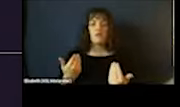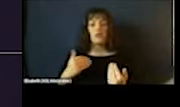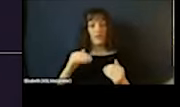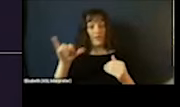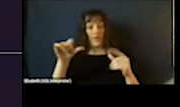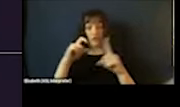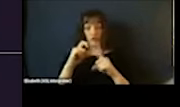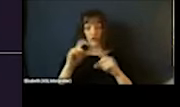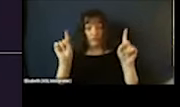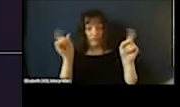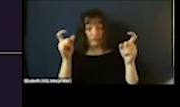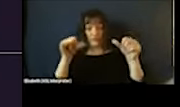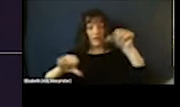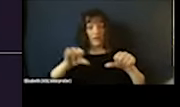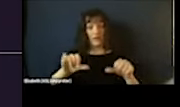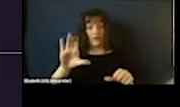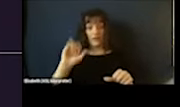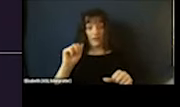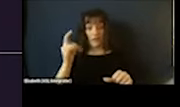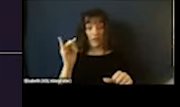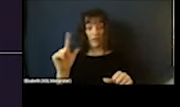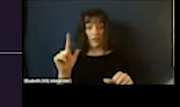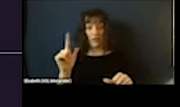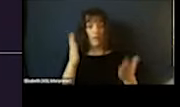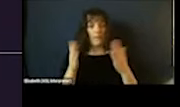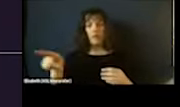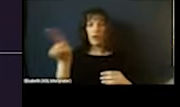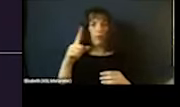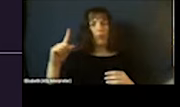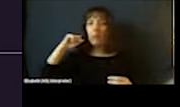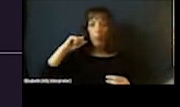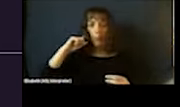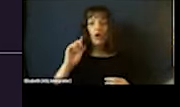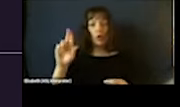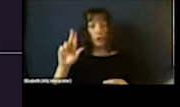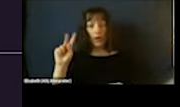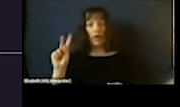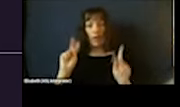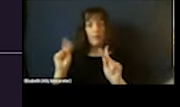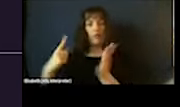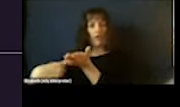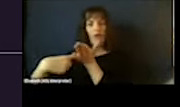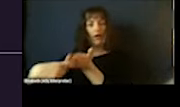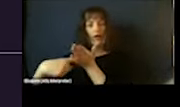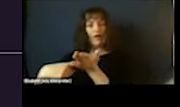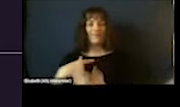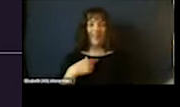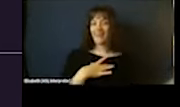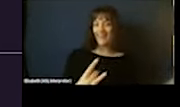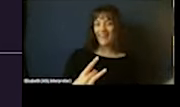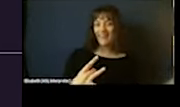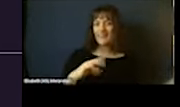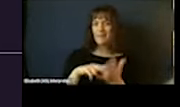thrown around in the UK quite a lot at the moment. I really like it though, so I'm going to explain to you what it is. So science capital is the sum of a